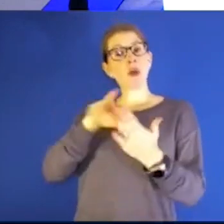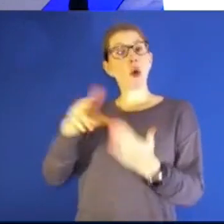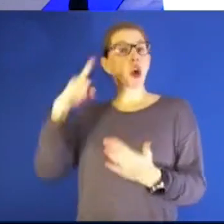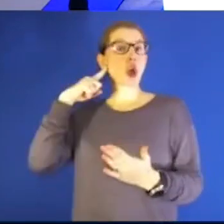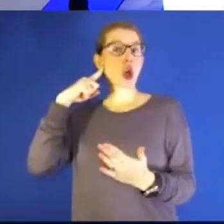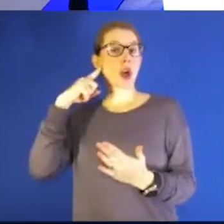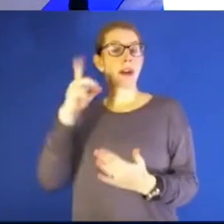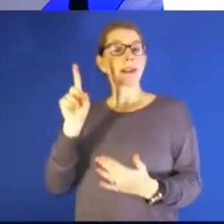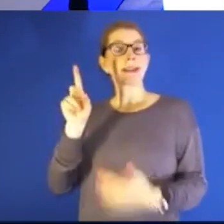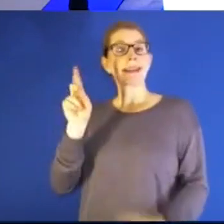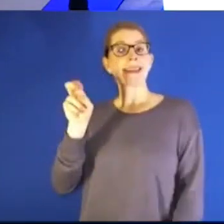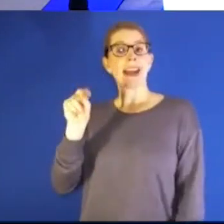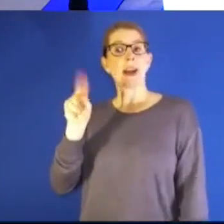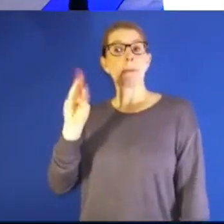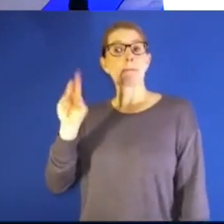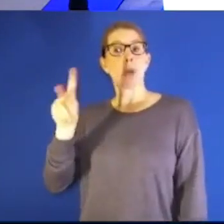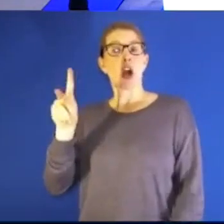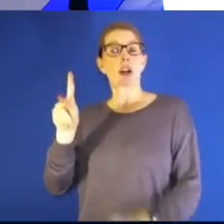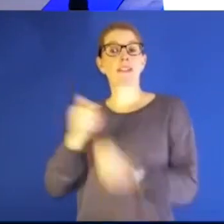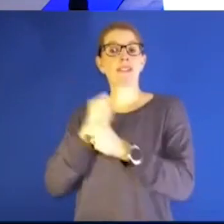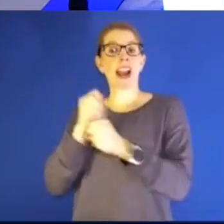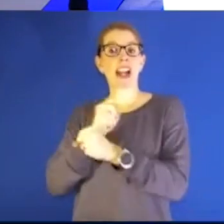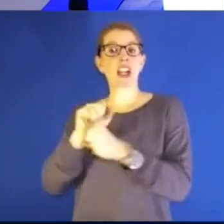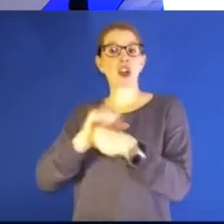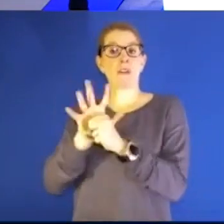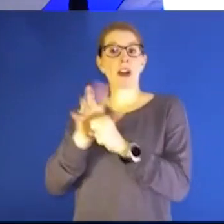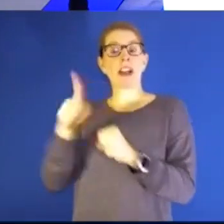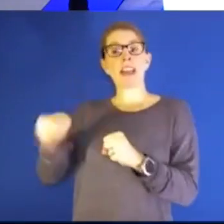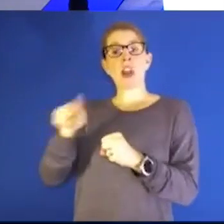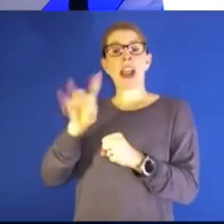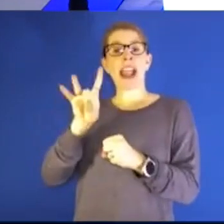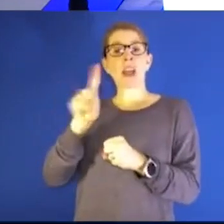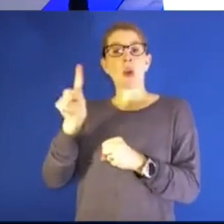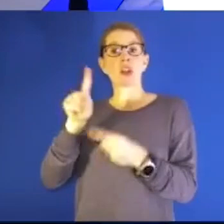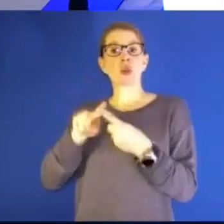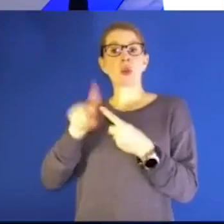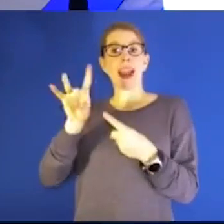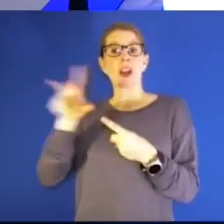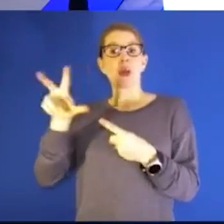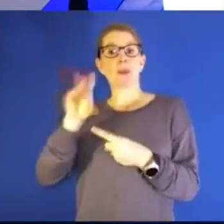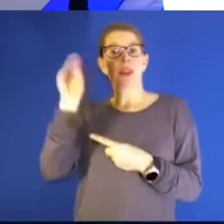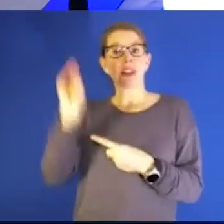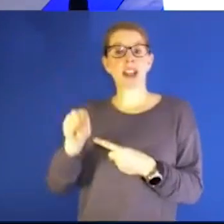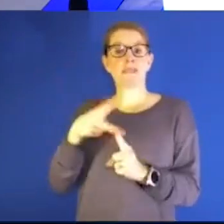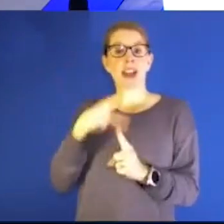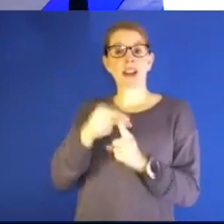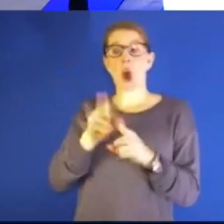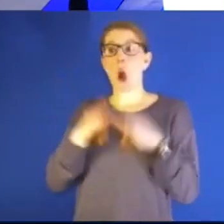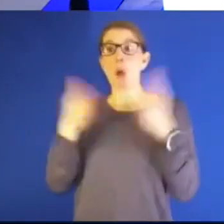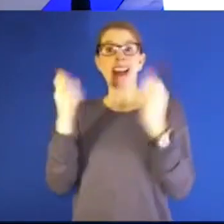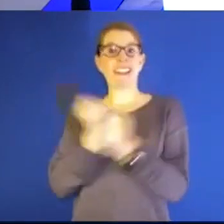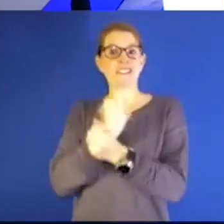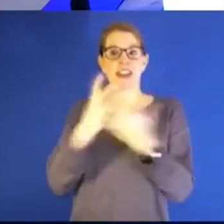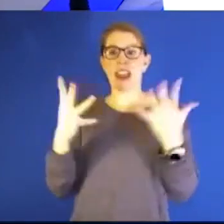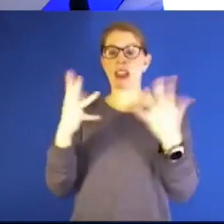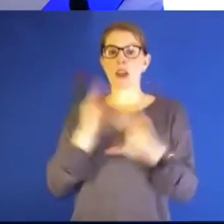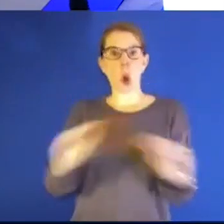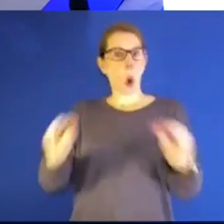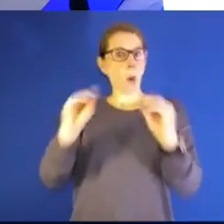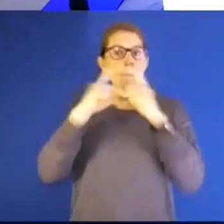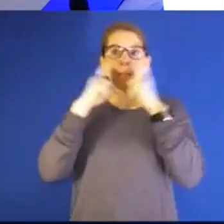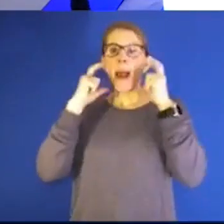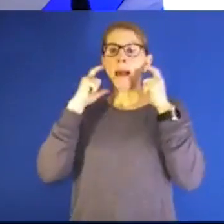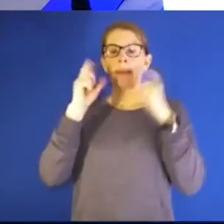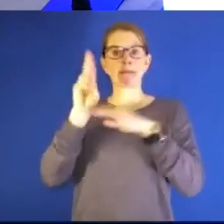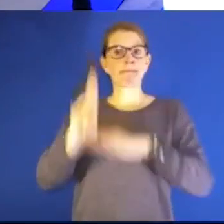is fighting COVID? They are 81 to 83% vaccinated. They're opening everything up, no masks. Most of the